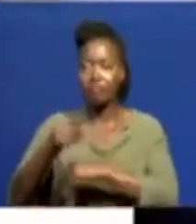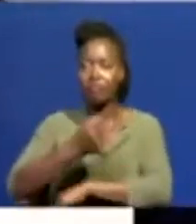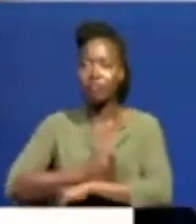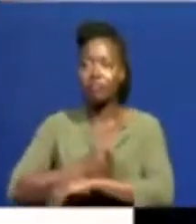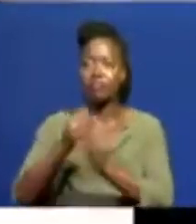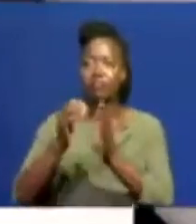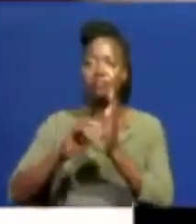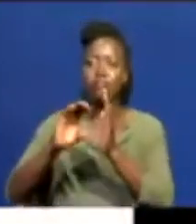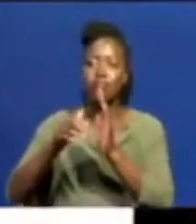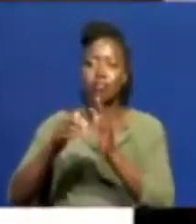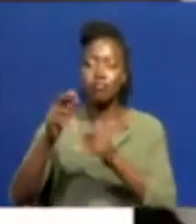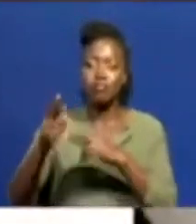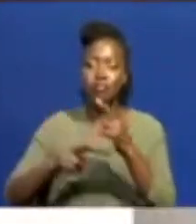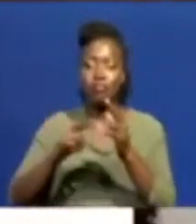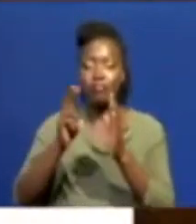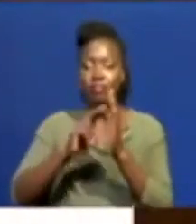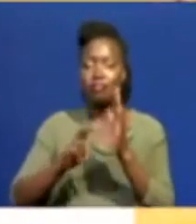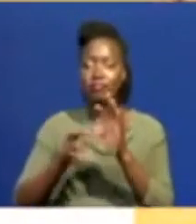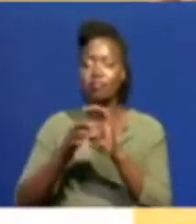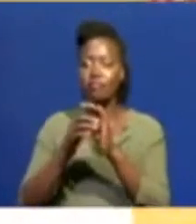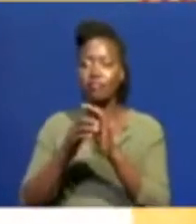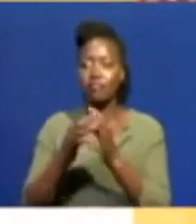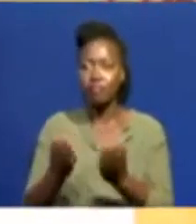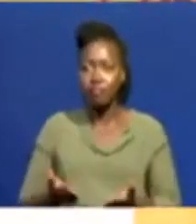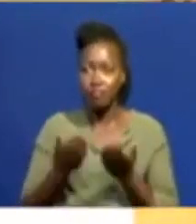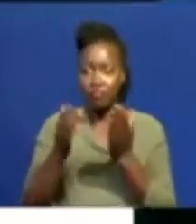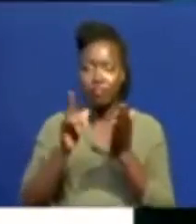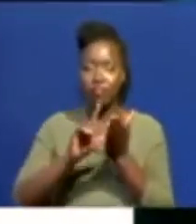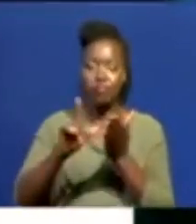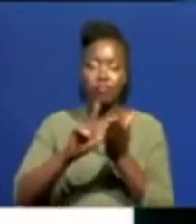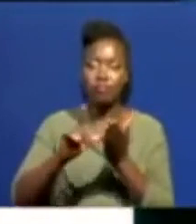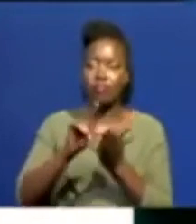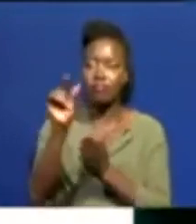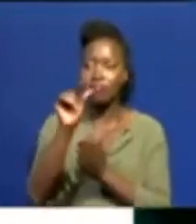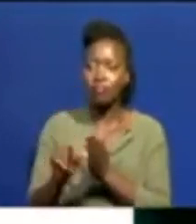County are reviving the reading culture in a bid to improve literacy levels in the region.